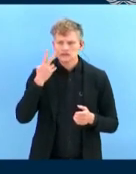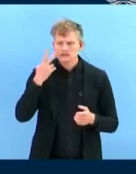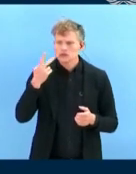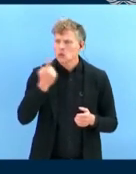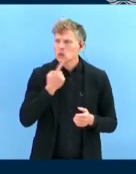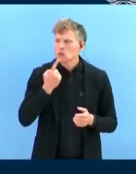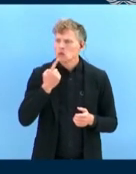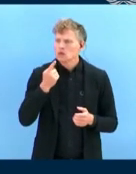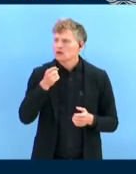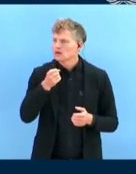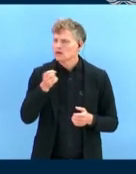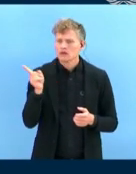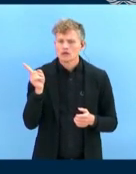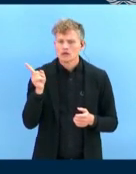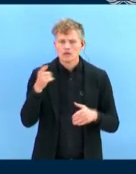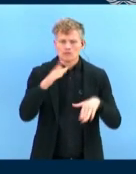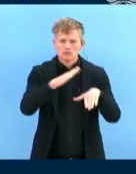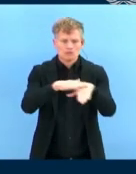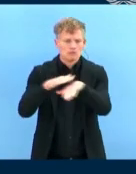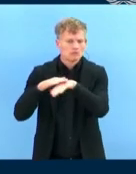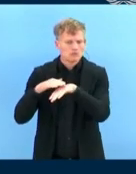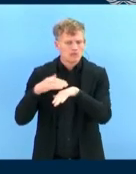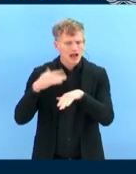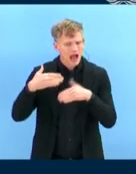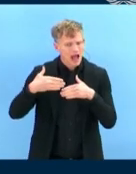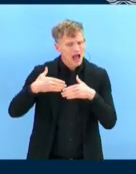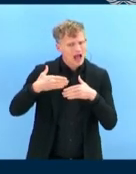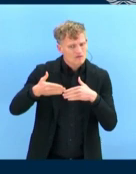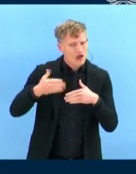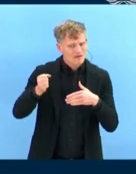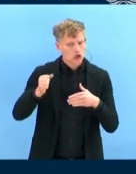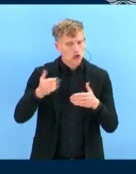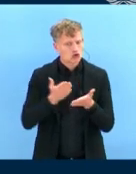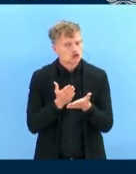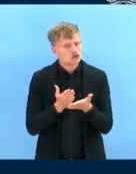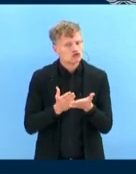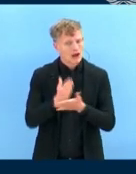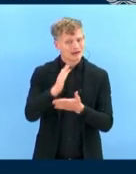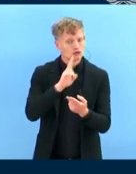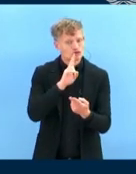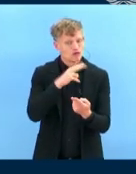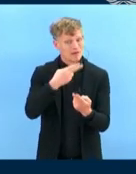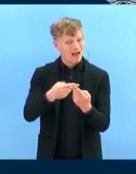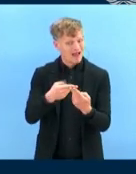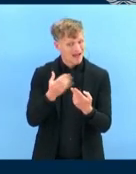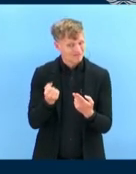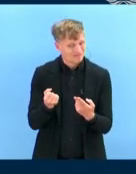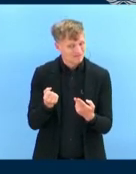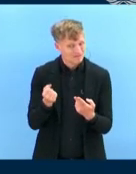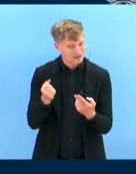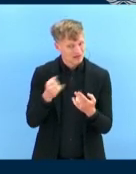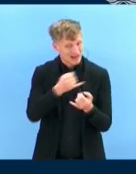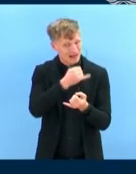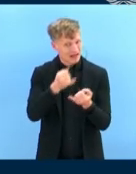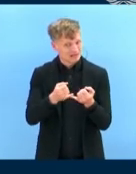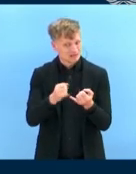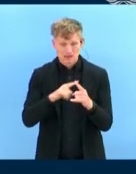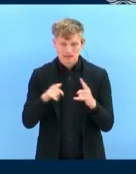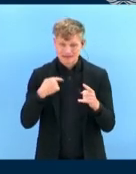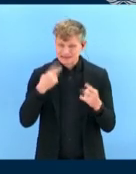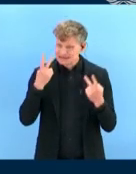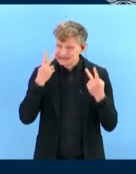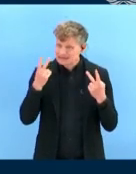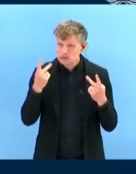I want to remind states that there will also be an opportunity for a right to reply at the end of this session. I cannot see